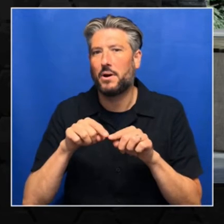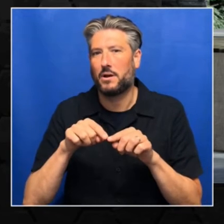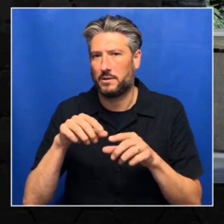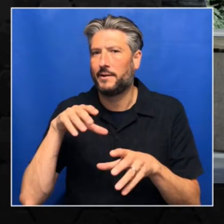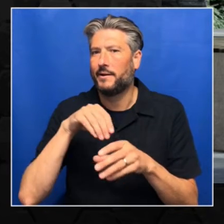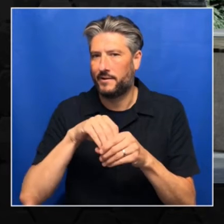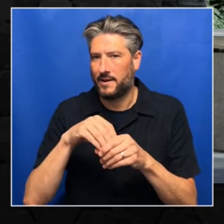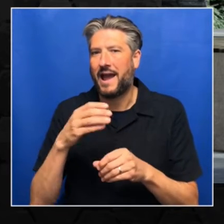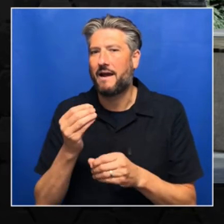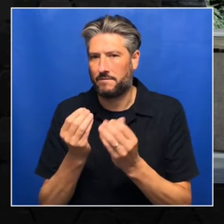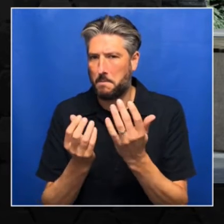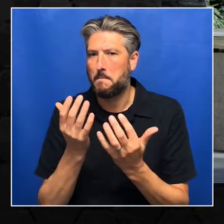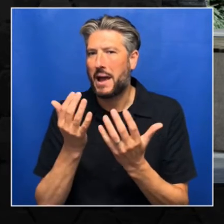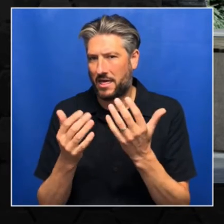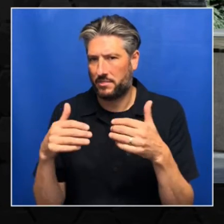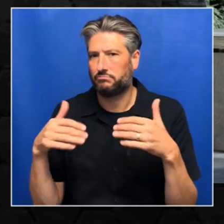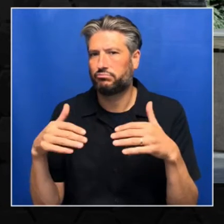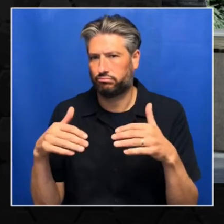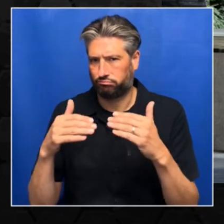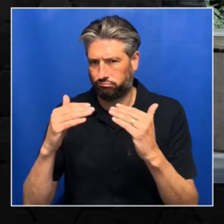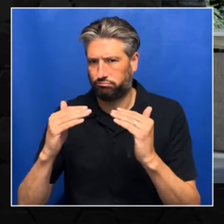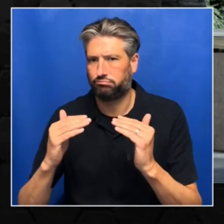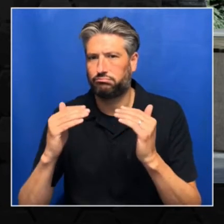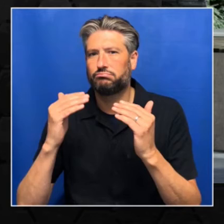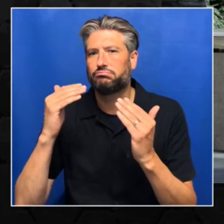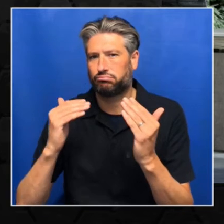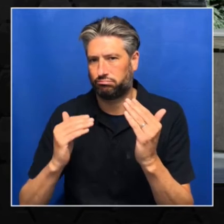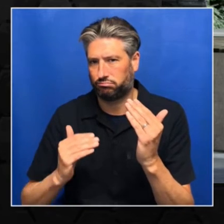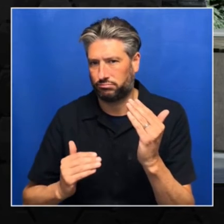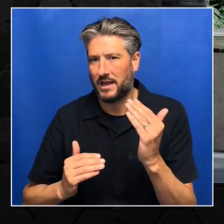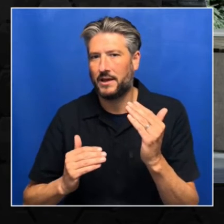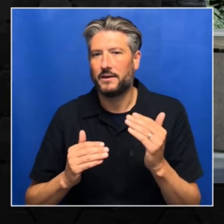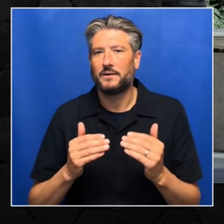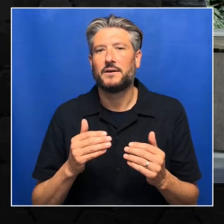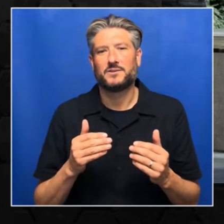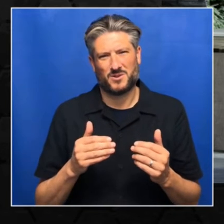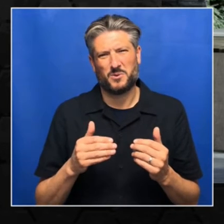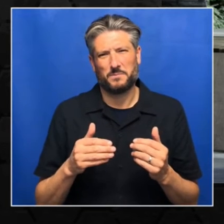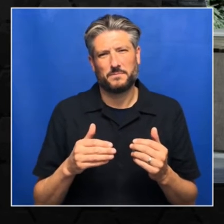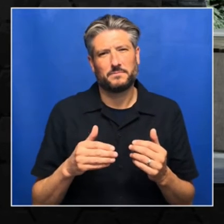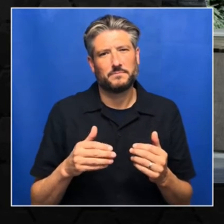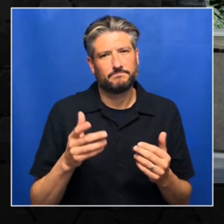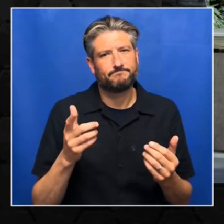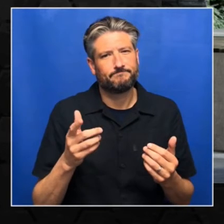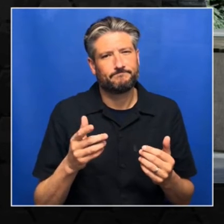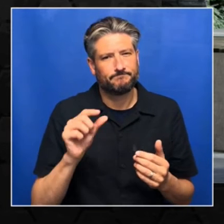you can do without math, but on the cutting edge, you need some math.